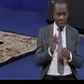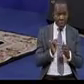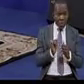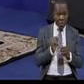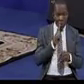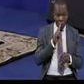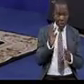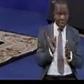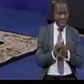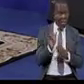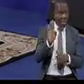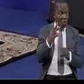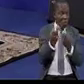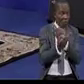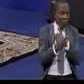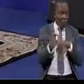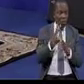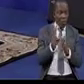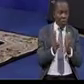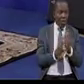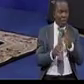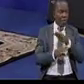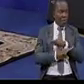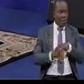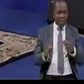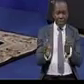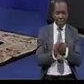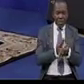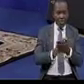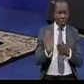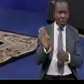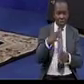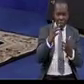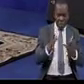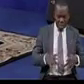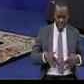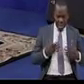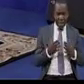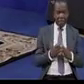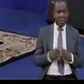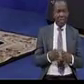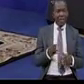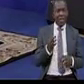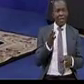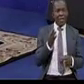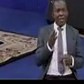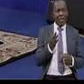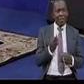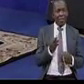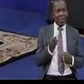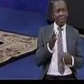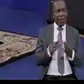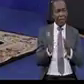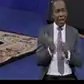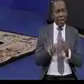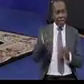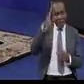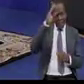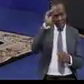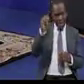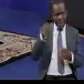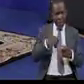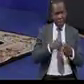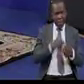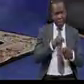shall live by faith, but if any man draw back, my soul shall have no pleasure